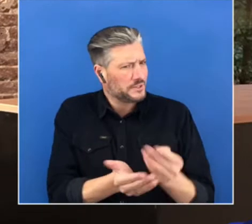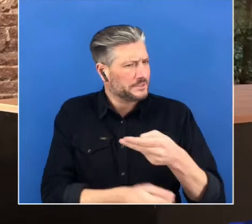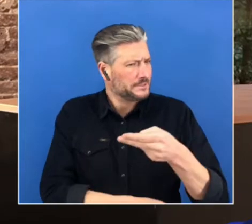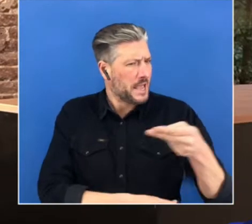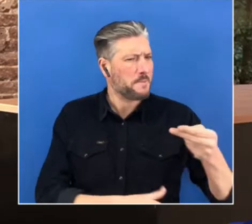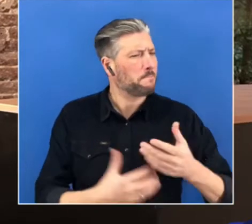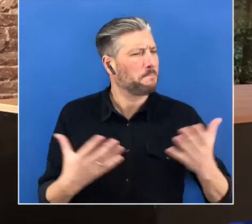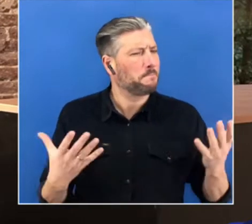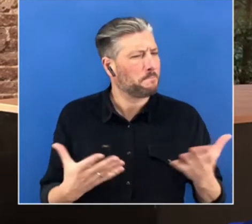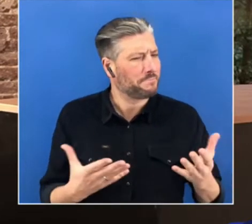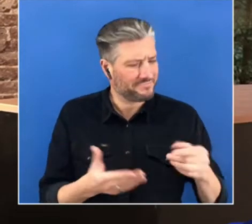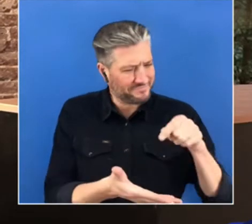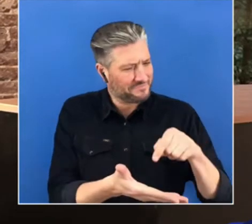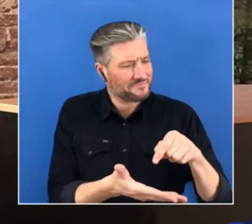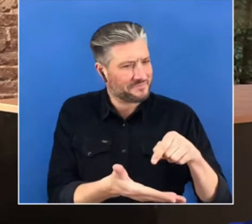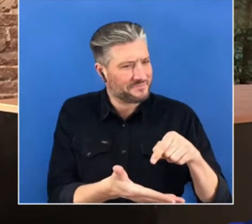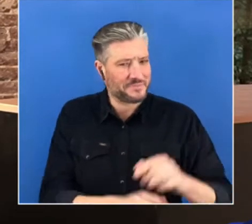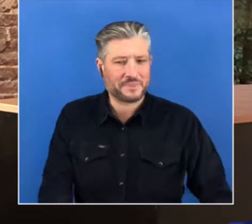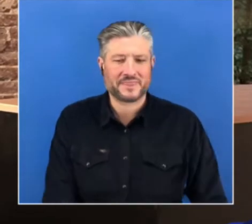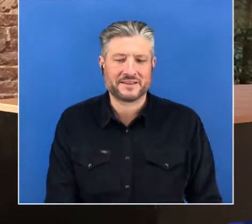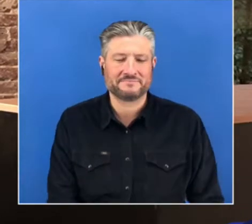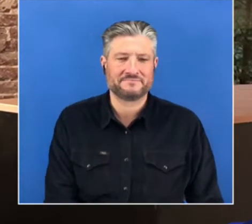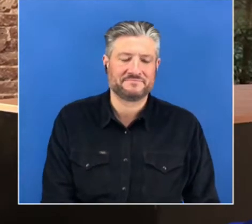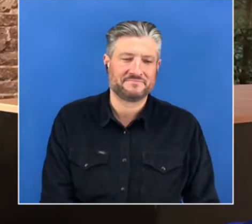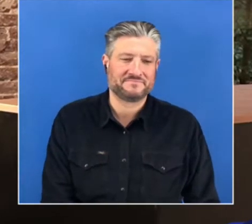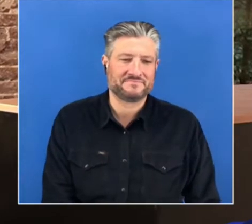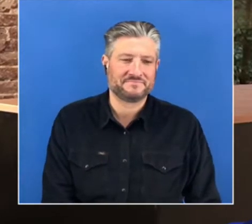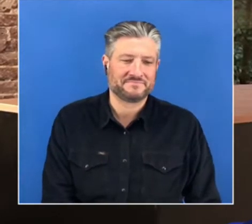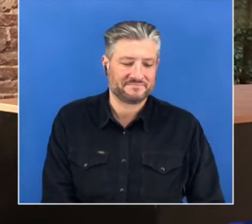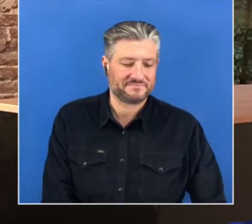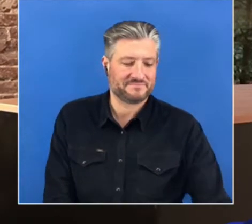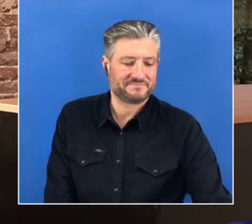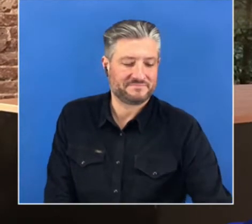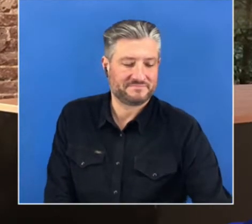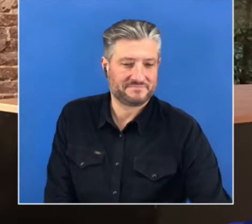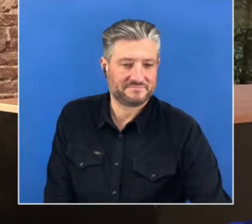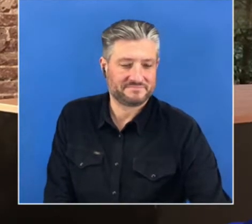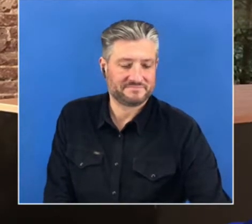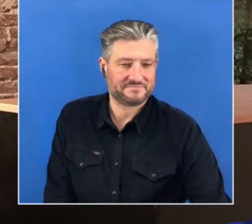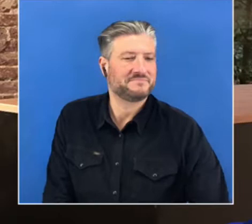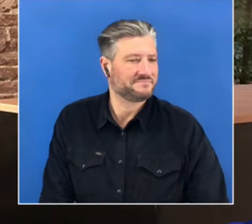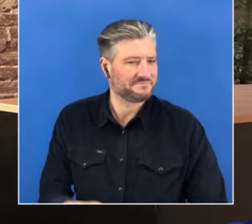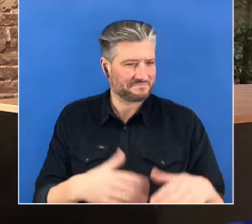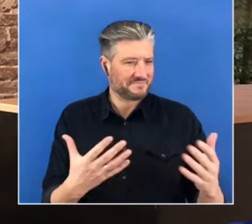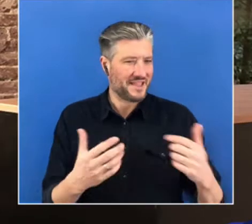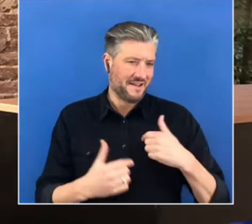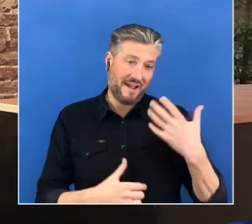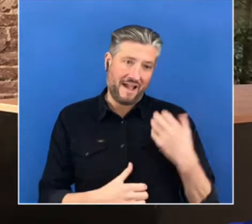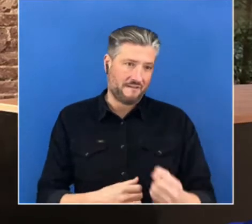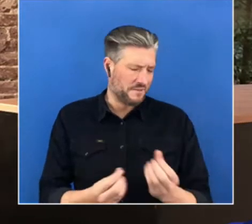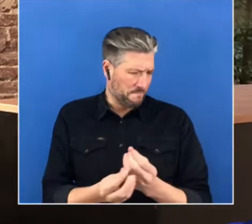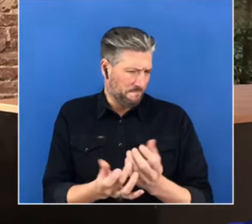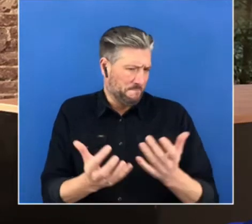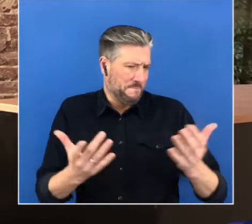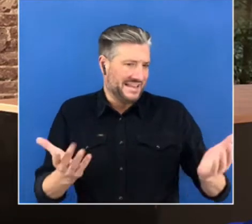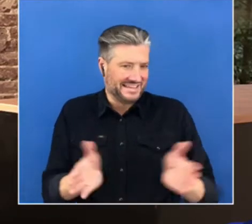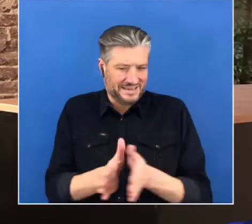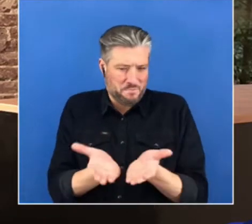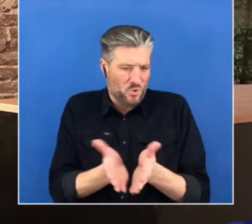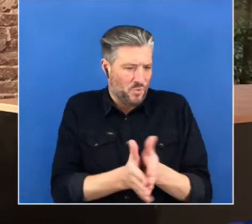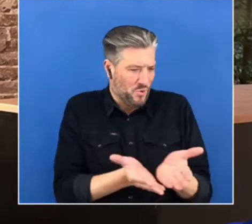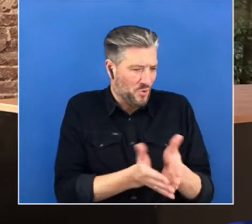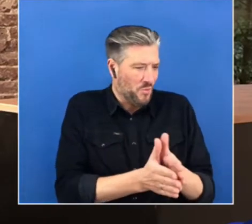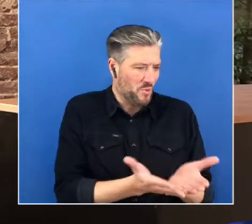Well, I mean, actually, the majority of the books from that age are either religious